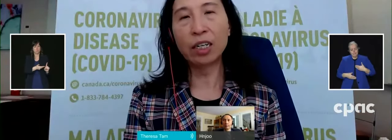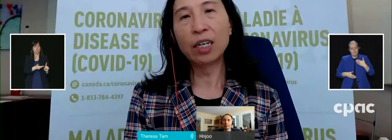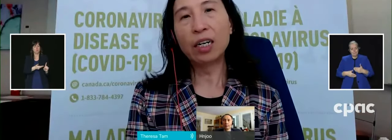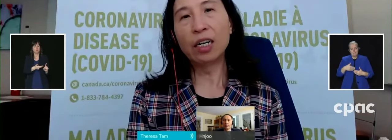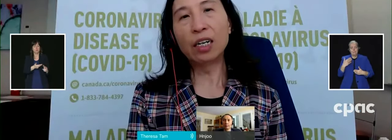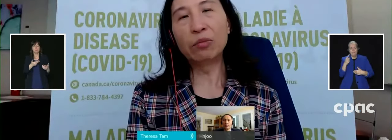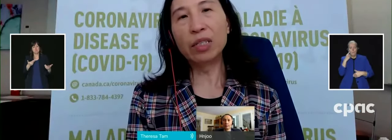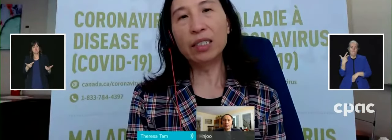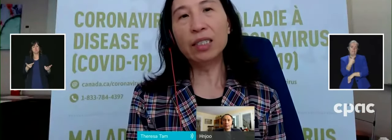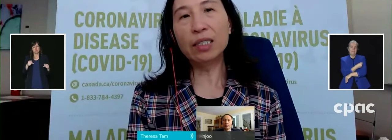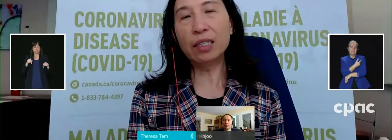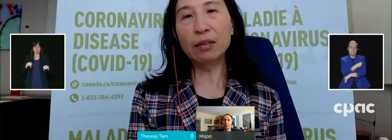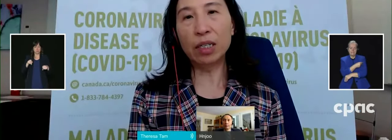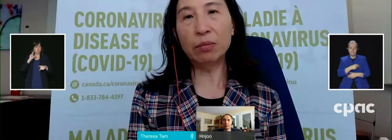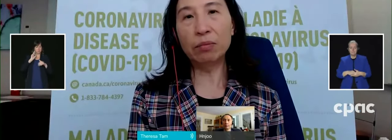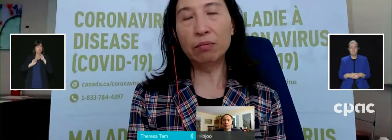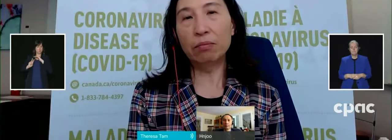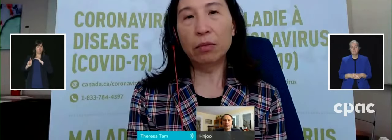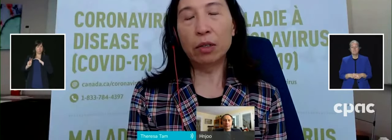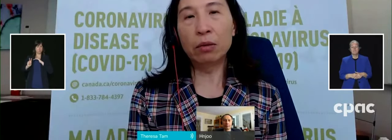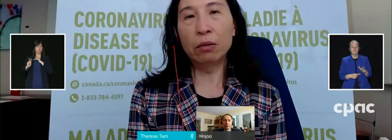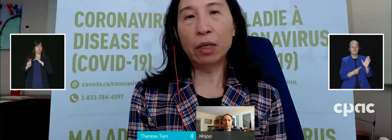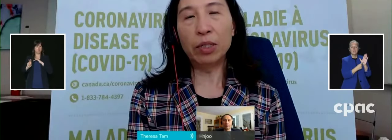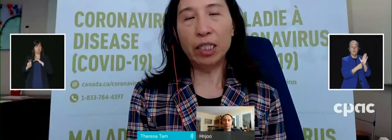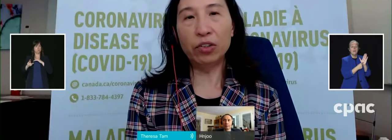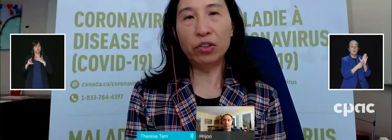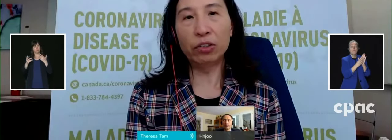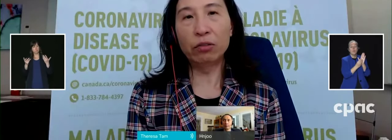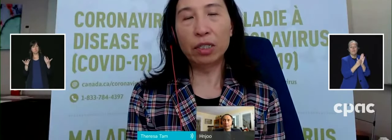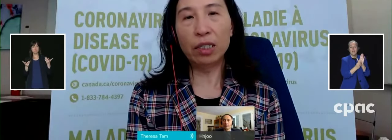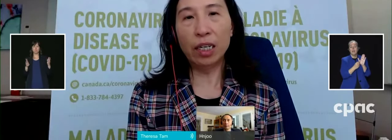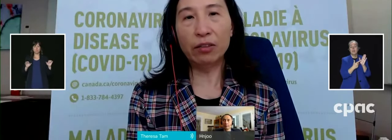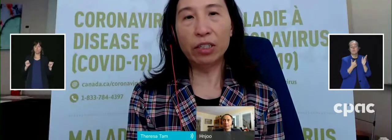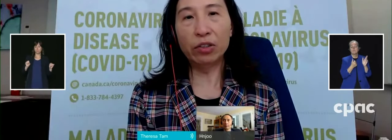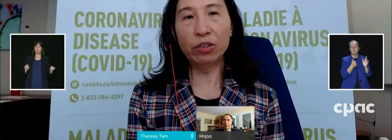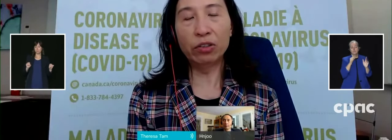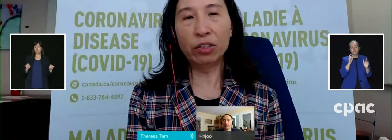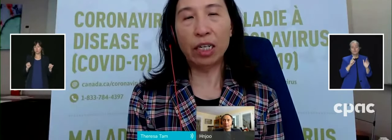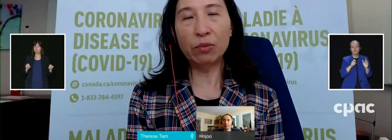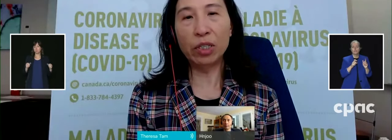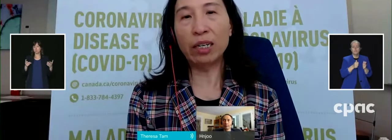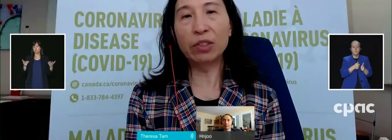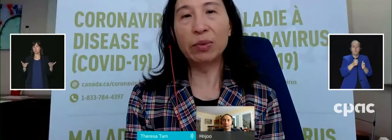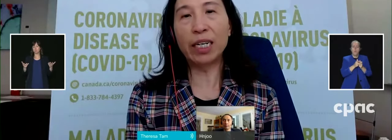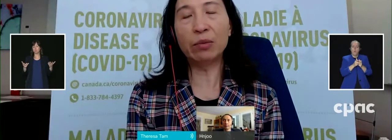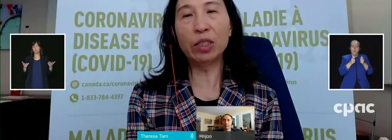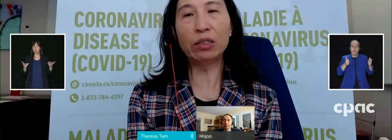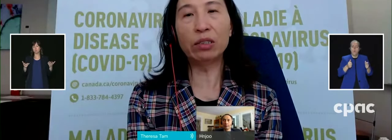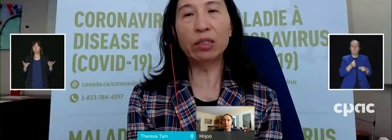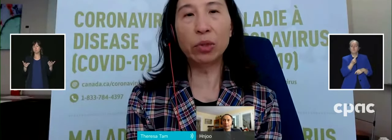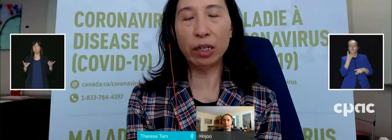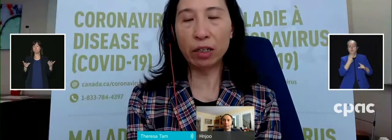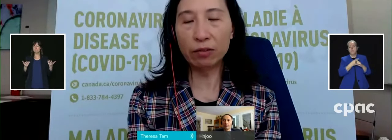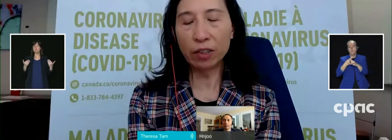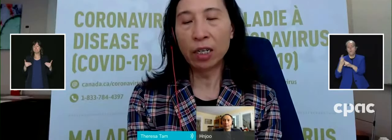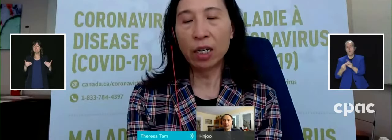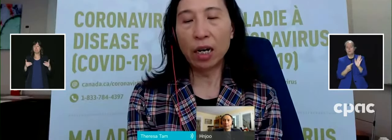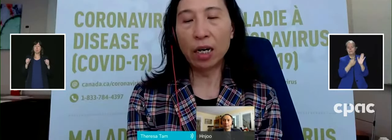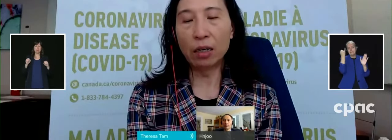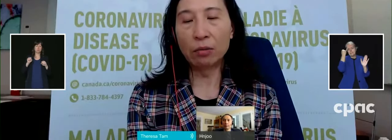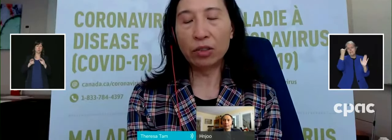further. This is a potential scenario that we have to be absolutely aware